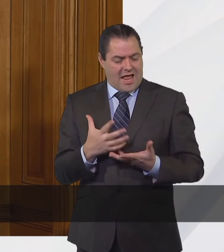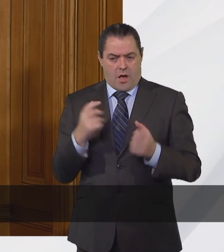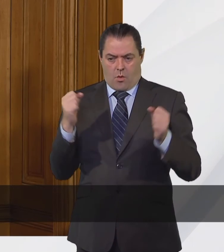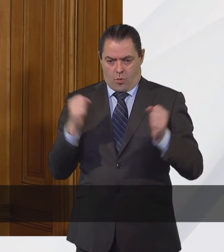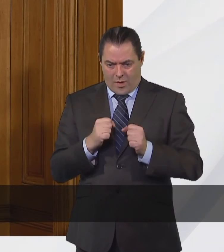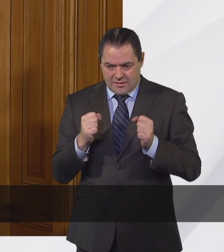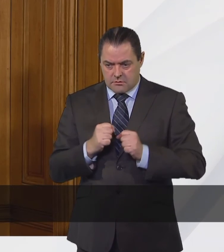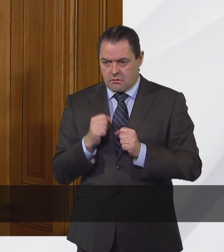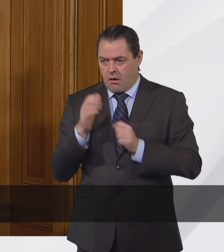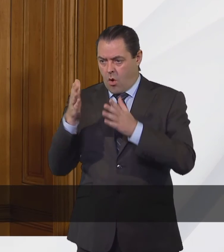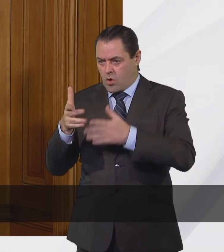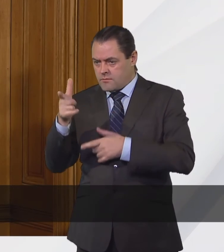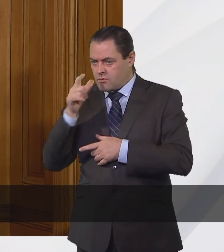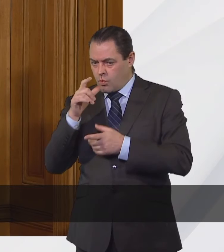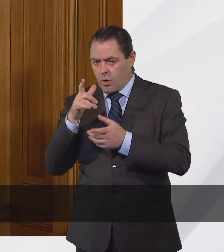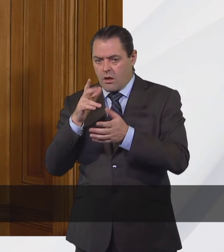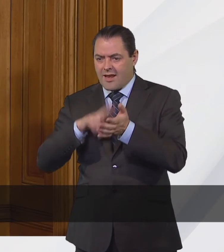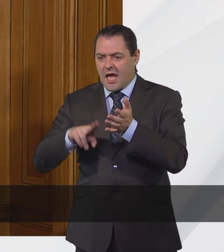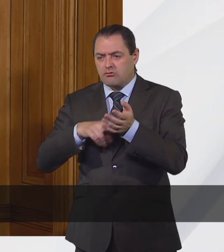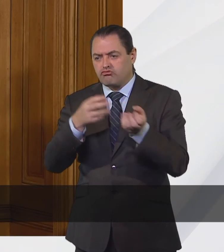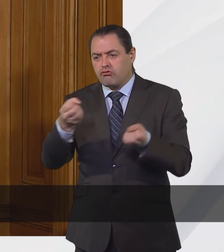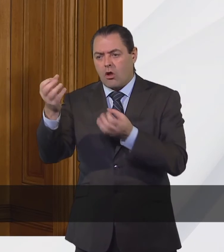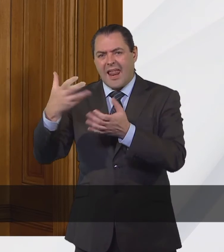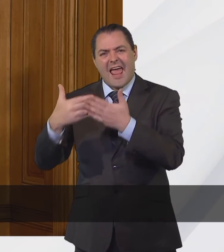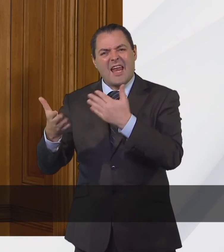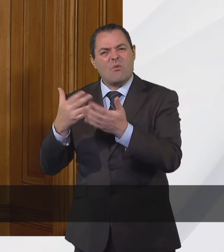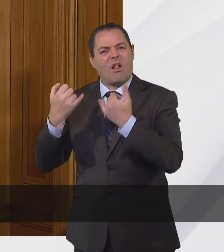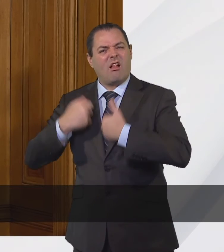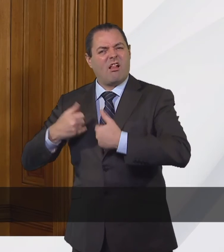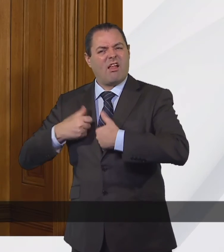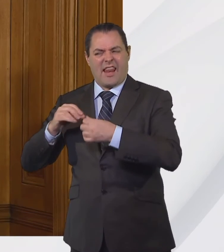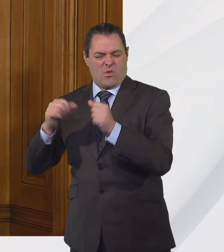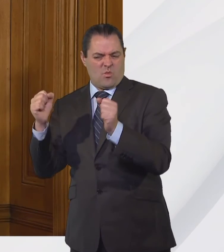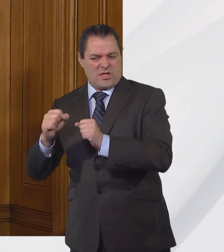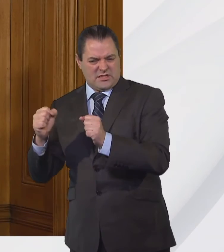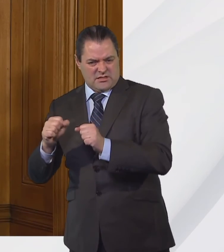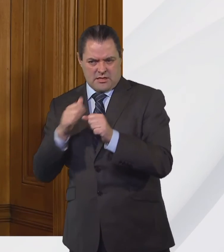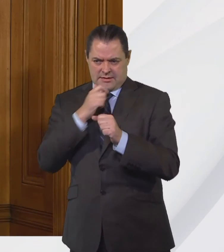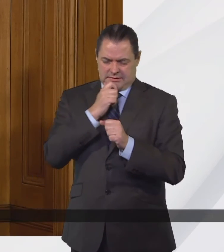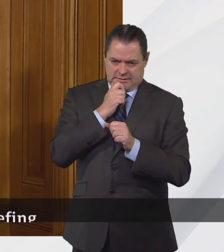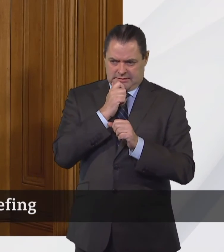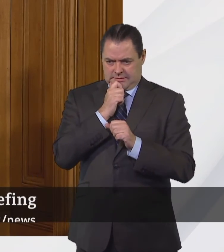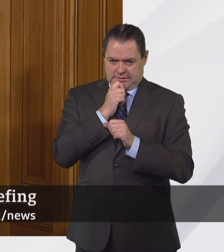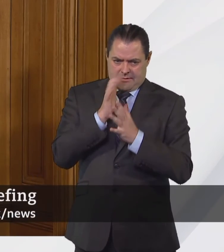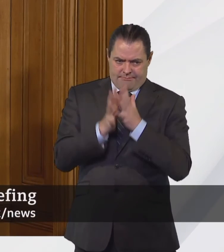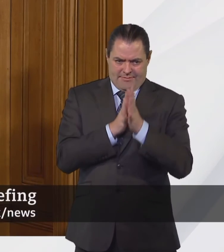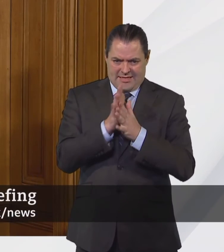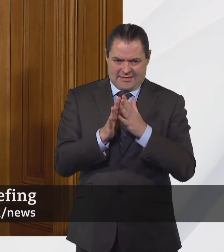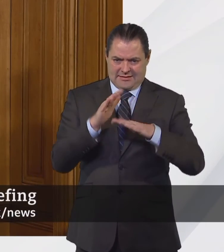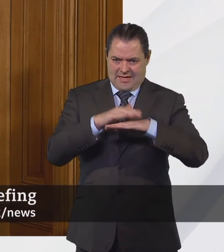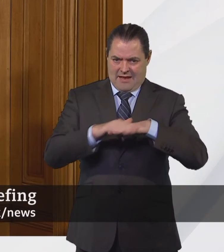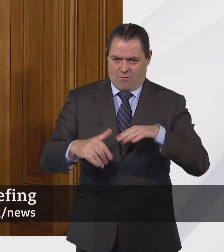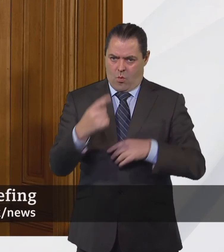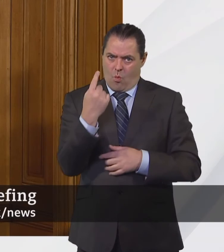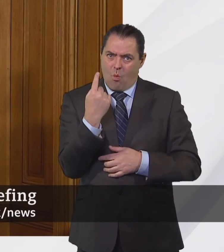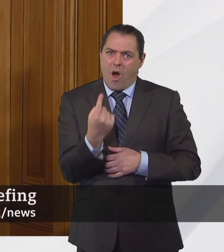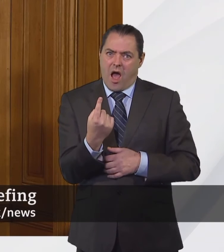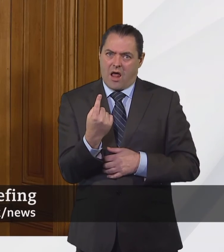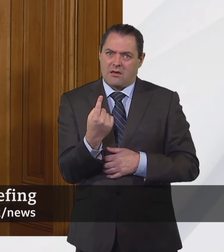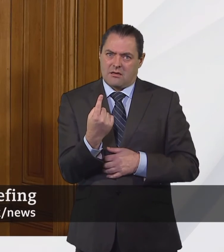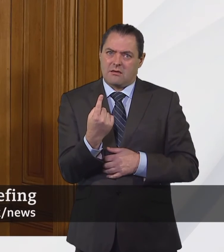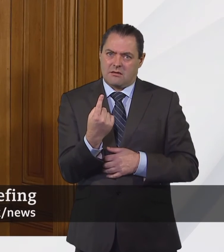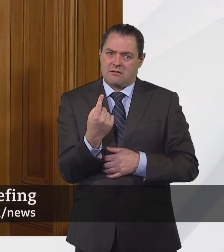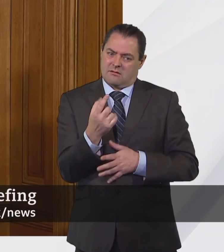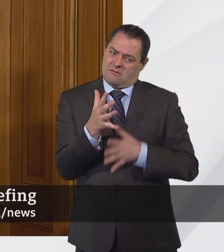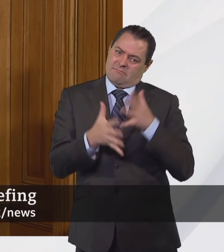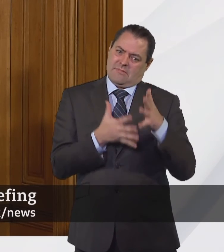measures we've currently got before we have any vaccines, is relatively limited, is almost certainly anywhere that goes into Tier 1 will rise.